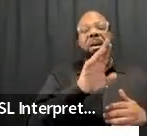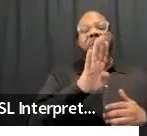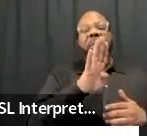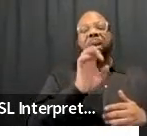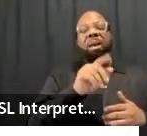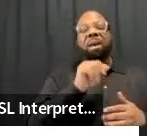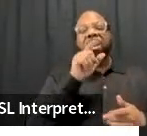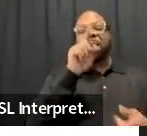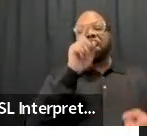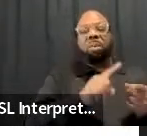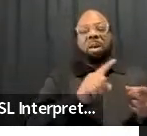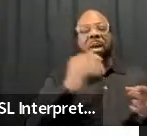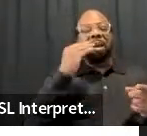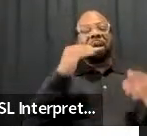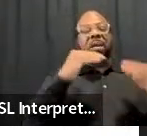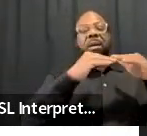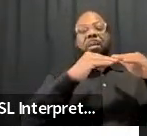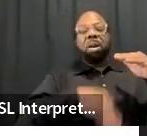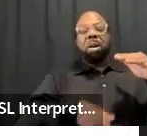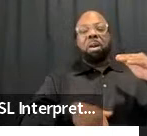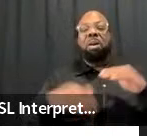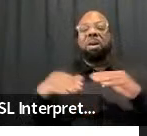Below 25,000 square feet,